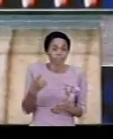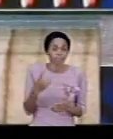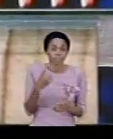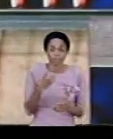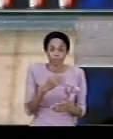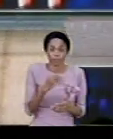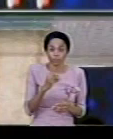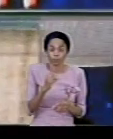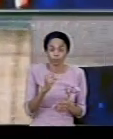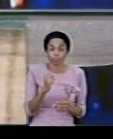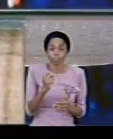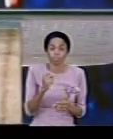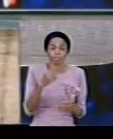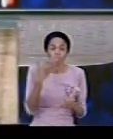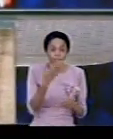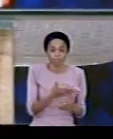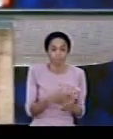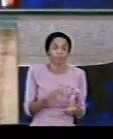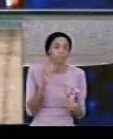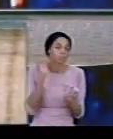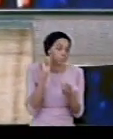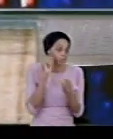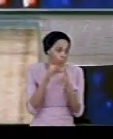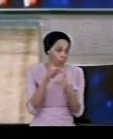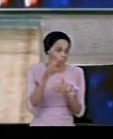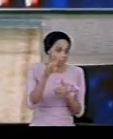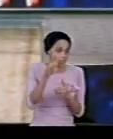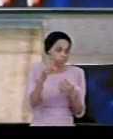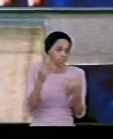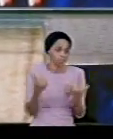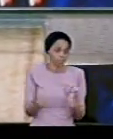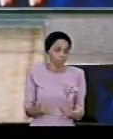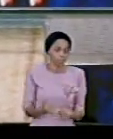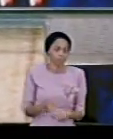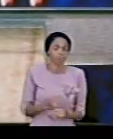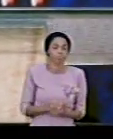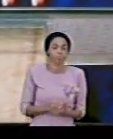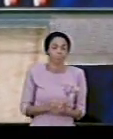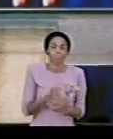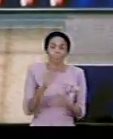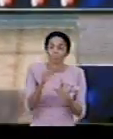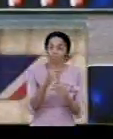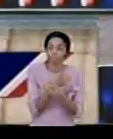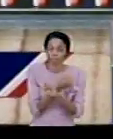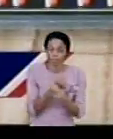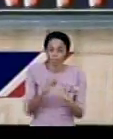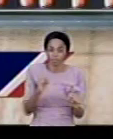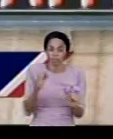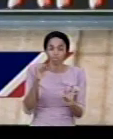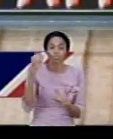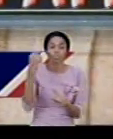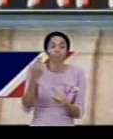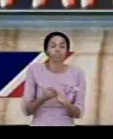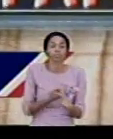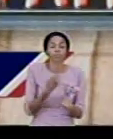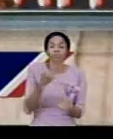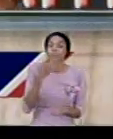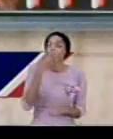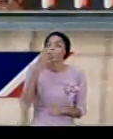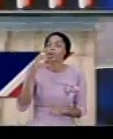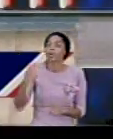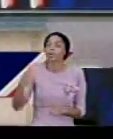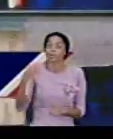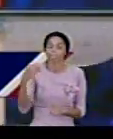Let's come to point number 2 now. Point number 2, redemption from the